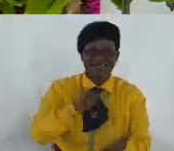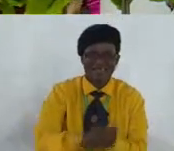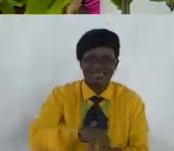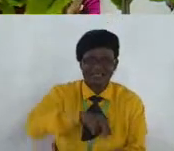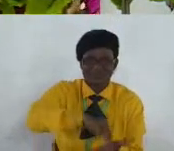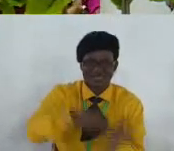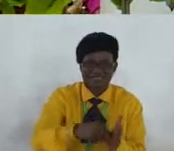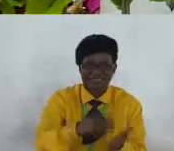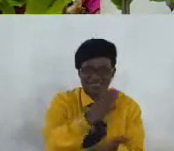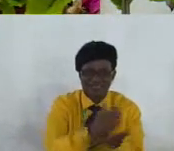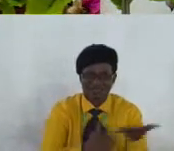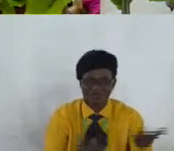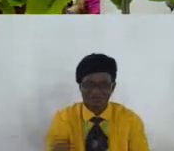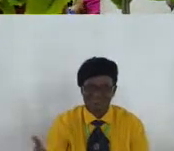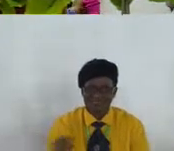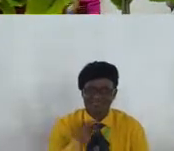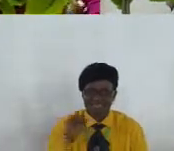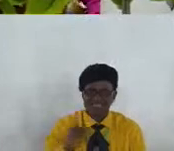happen.